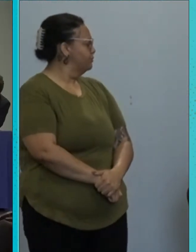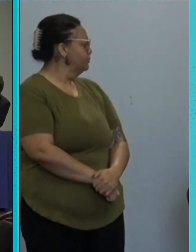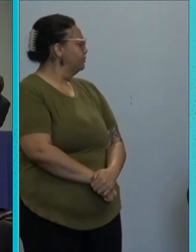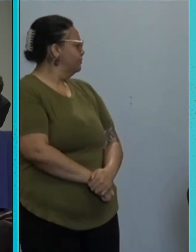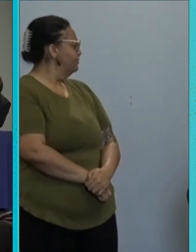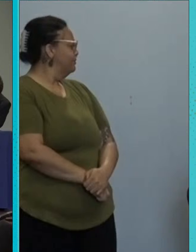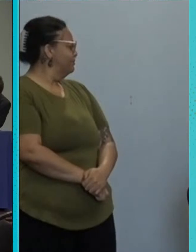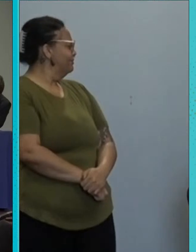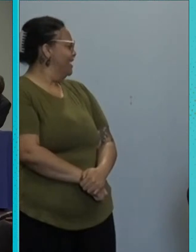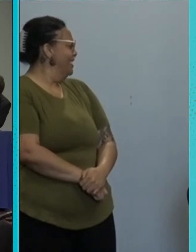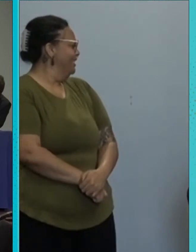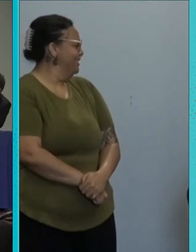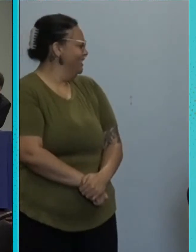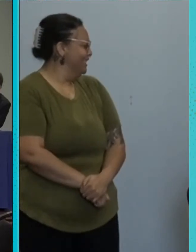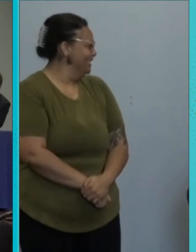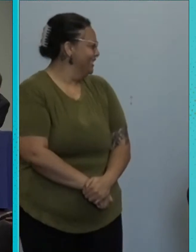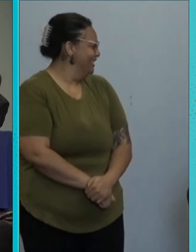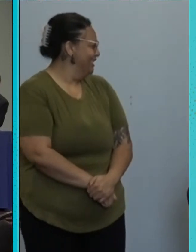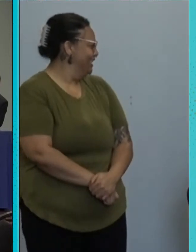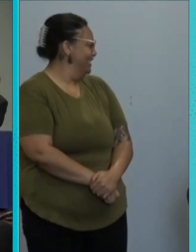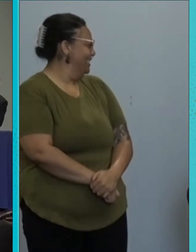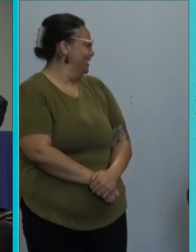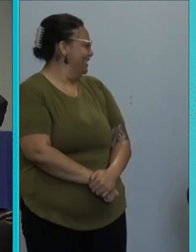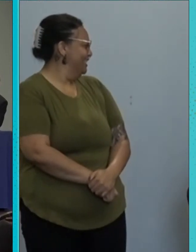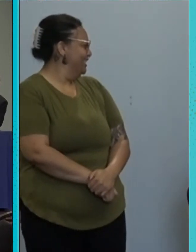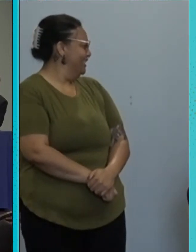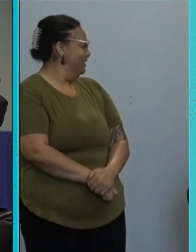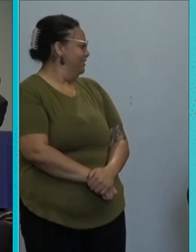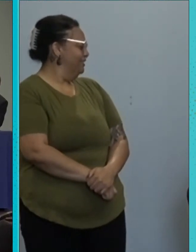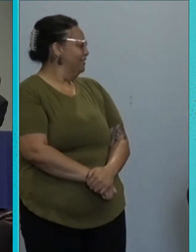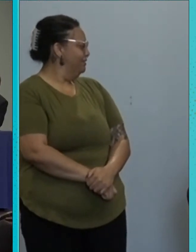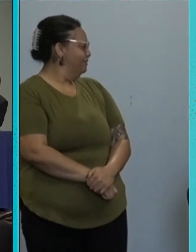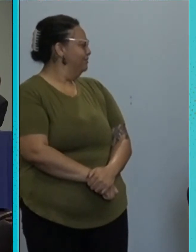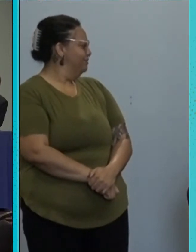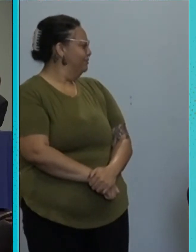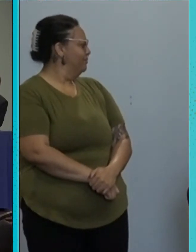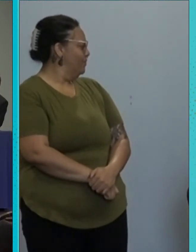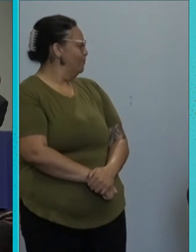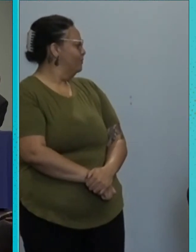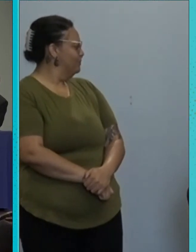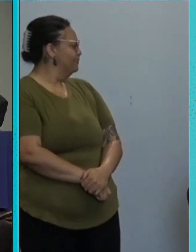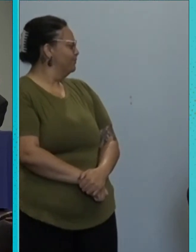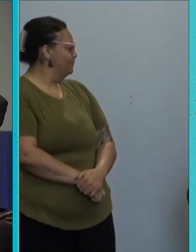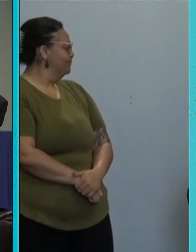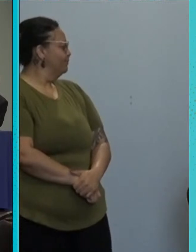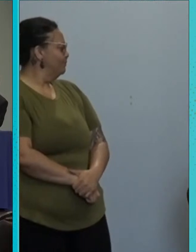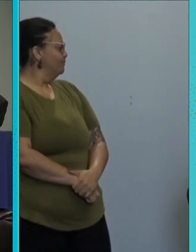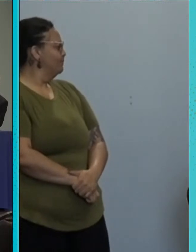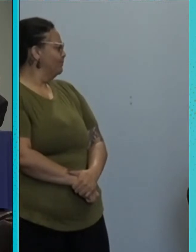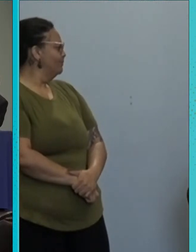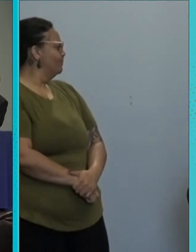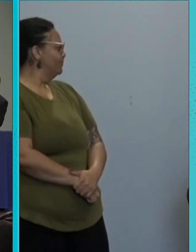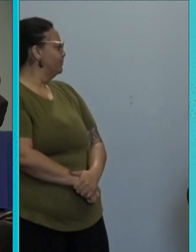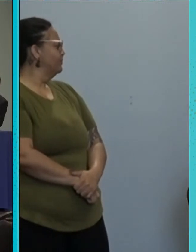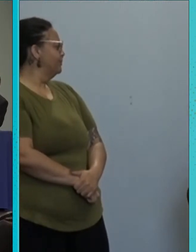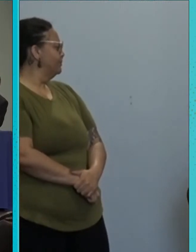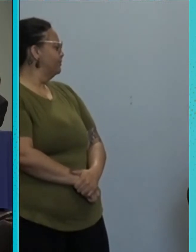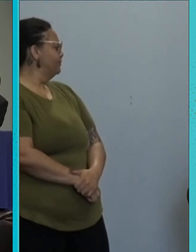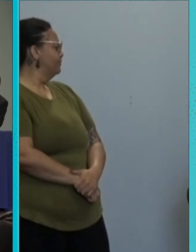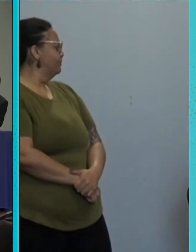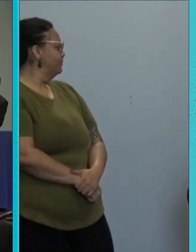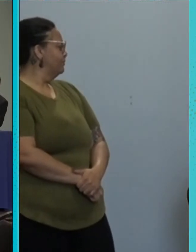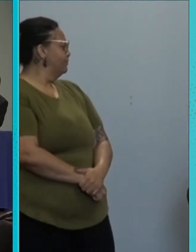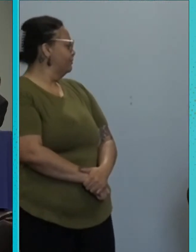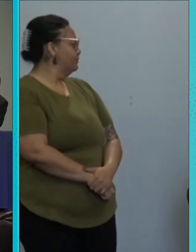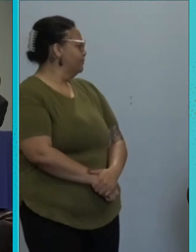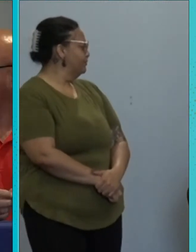Who wants to go first? You guys can pick. All right. Well, first, I started off in middle school.